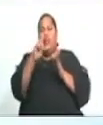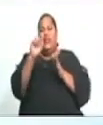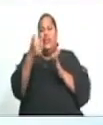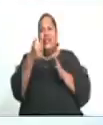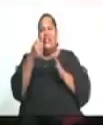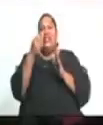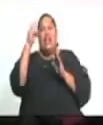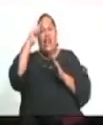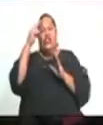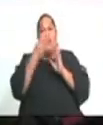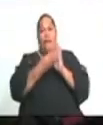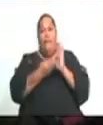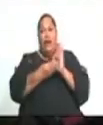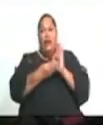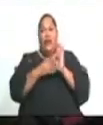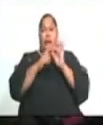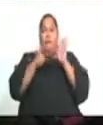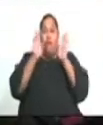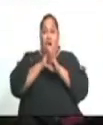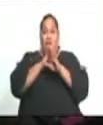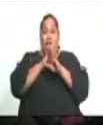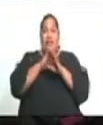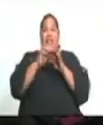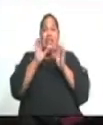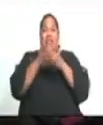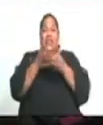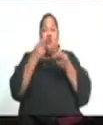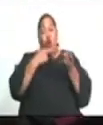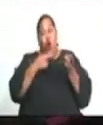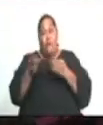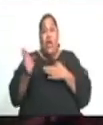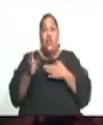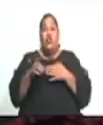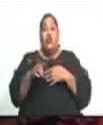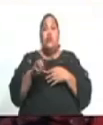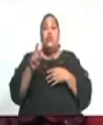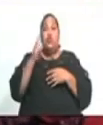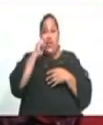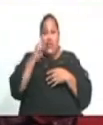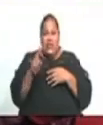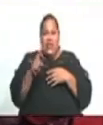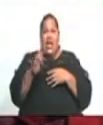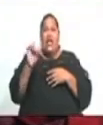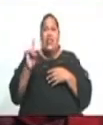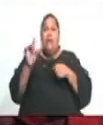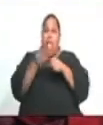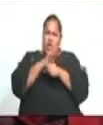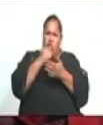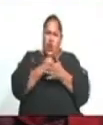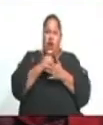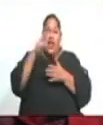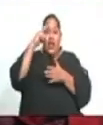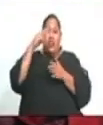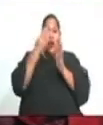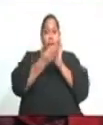has more. The private sector recommends that the government look at mechanism that ensures the national budget is